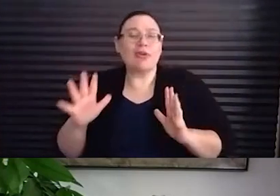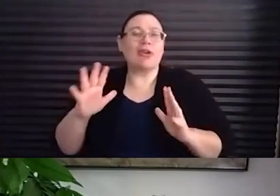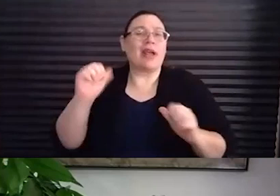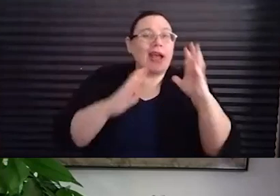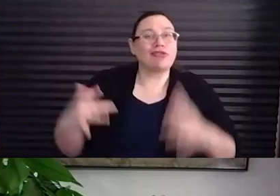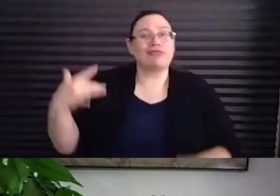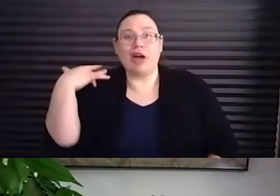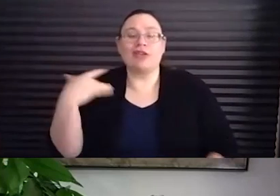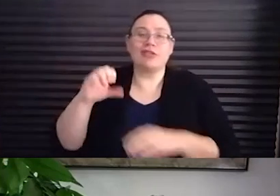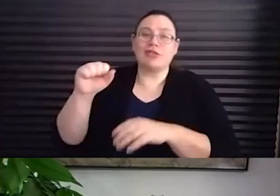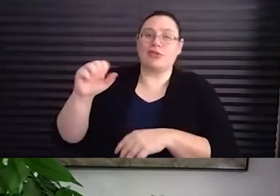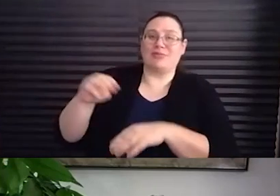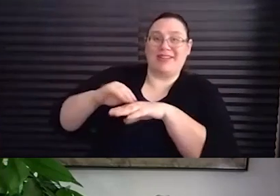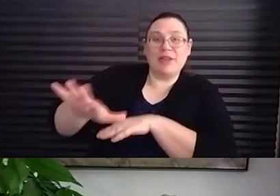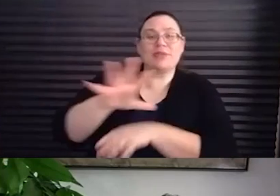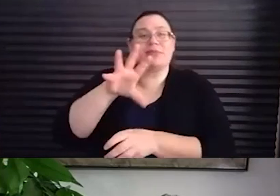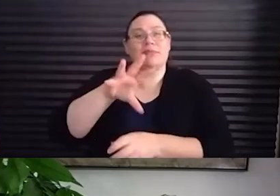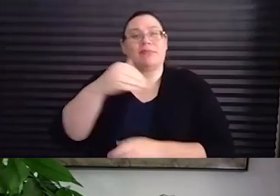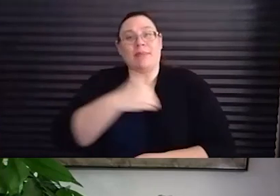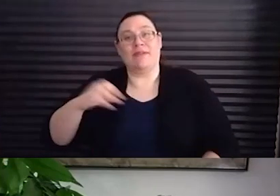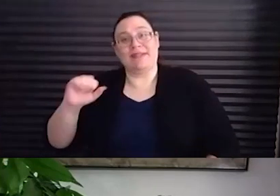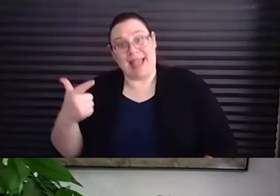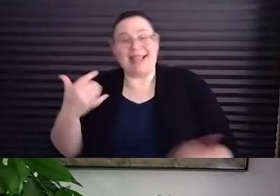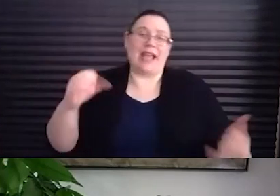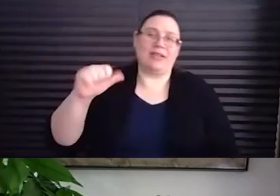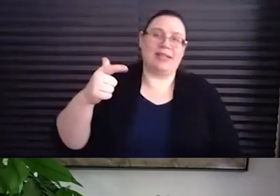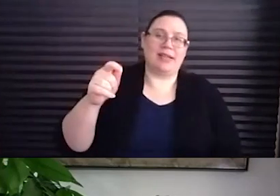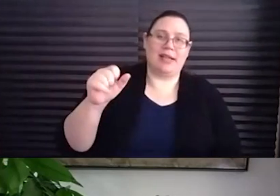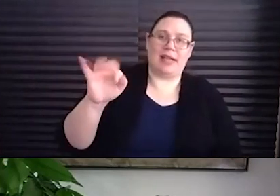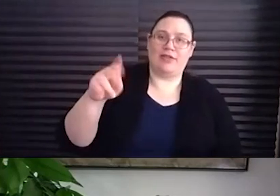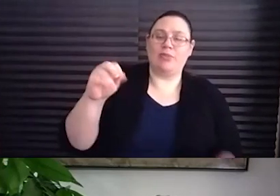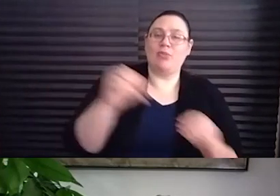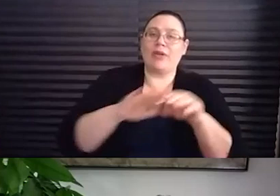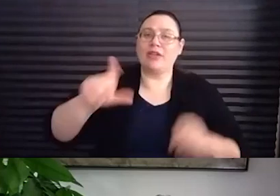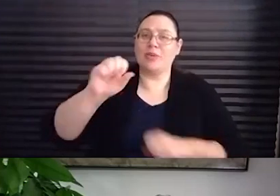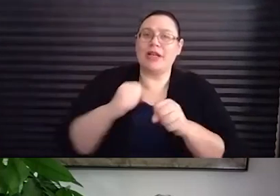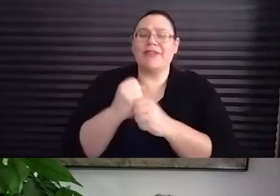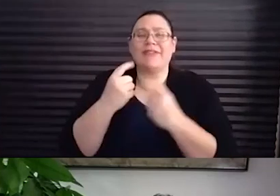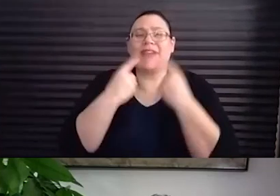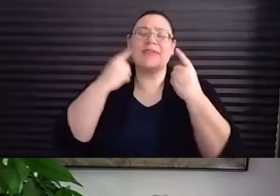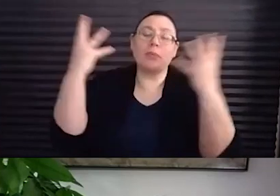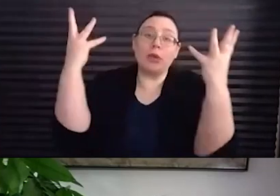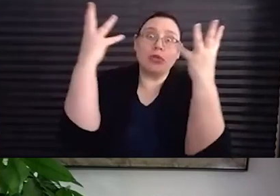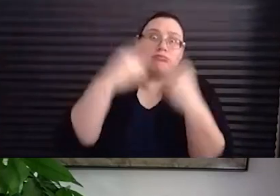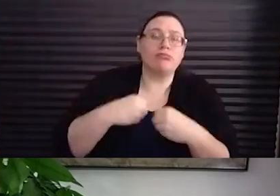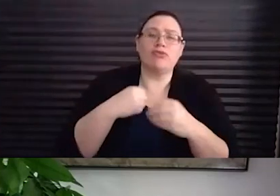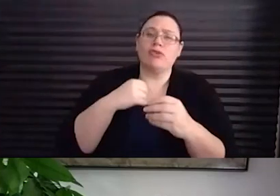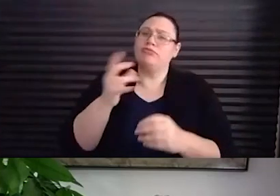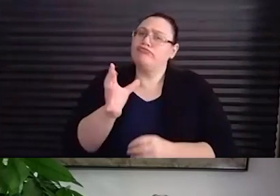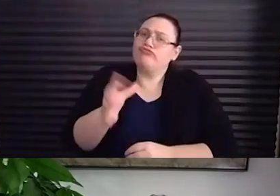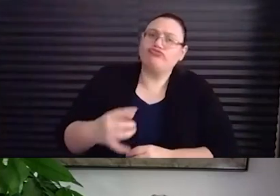media influencer. She's been a member of SAG and now SAG-AFTRA for 20 years. She's known for her beautiful fine art photography. She is a